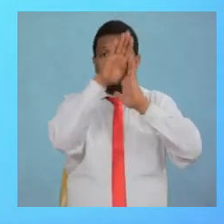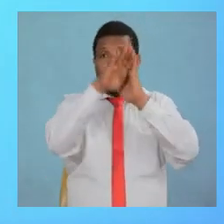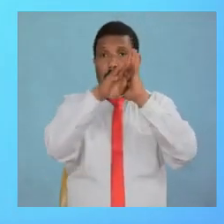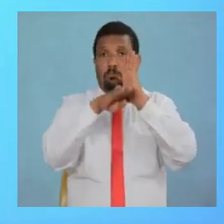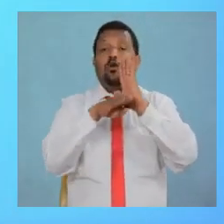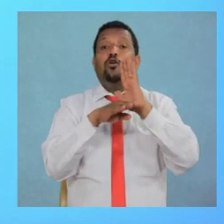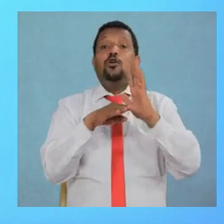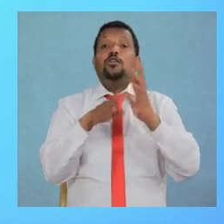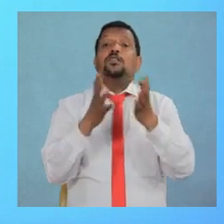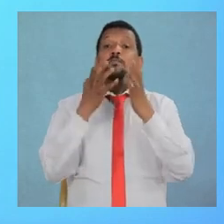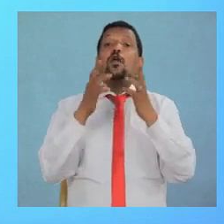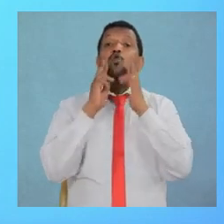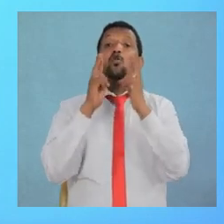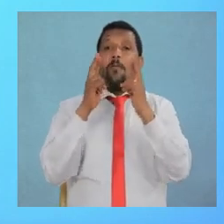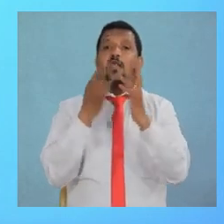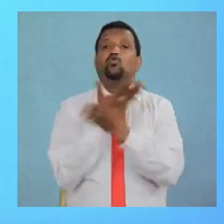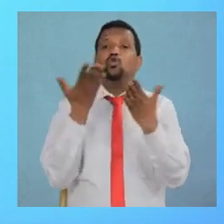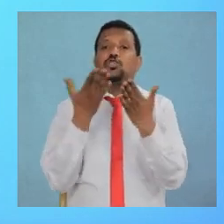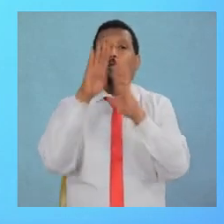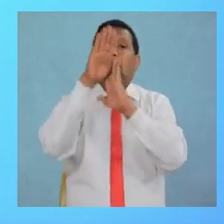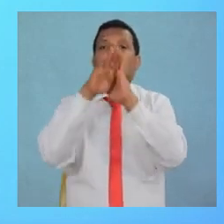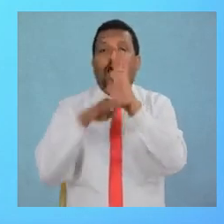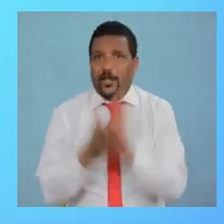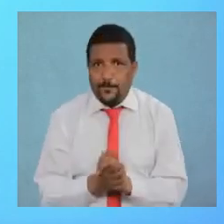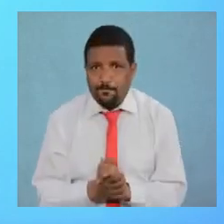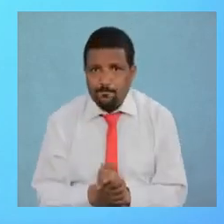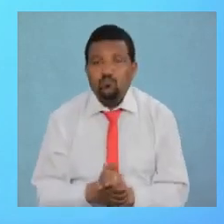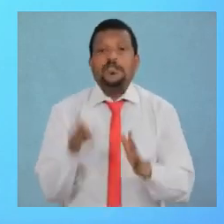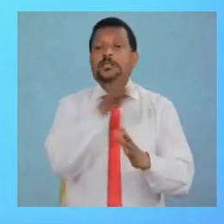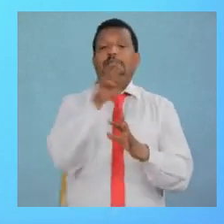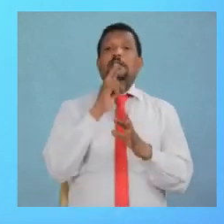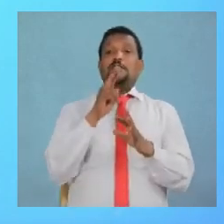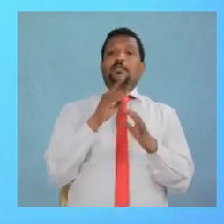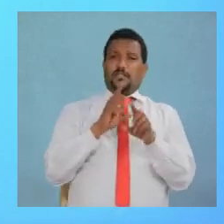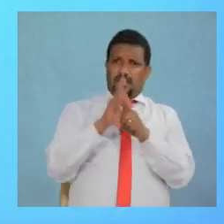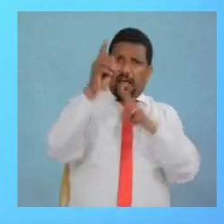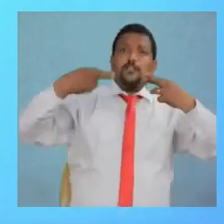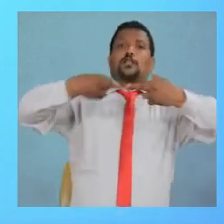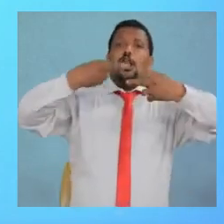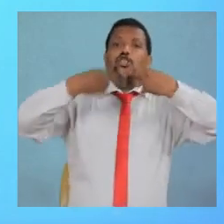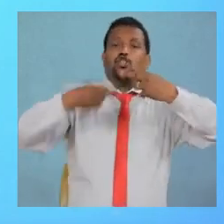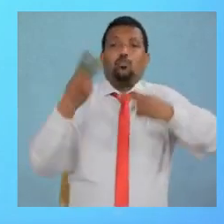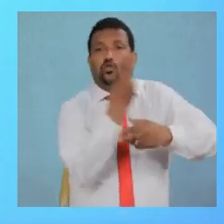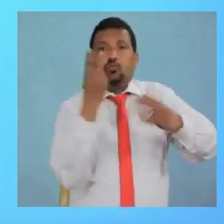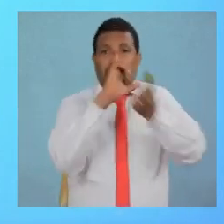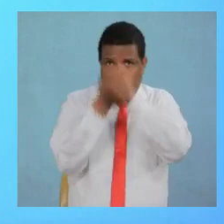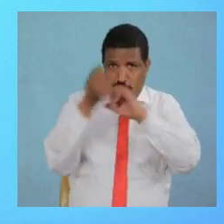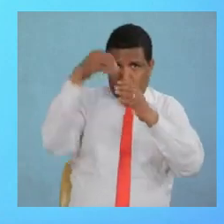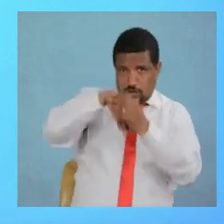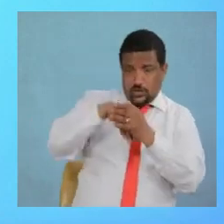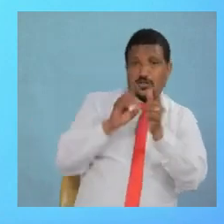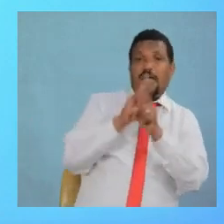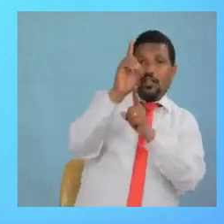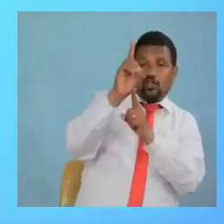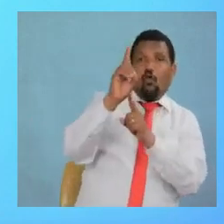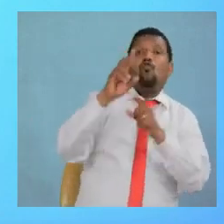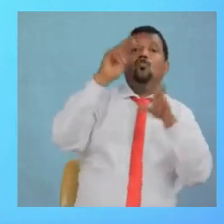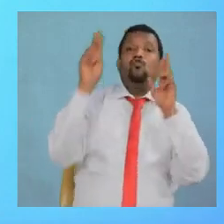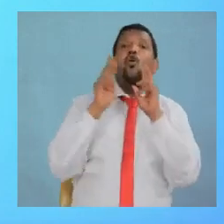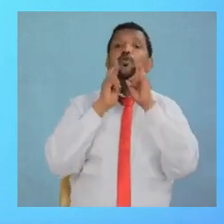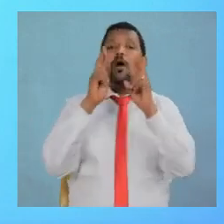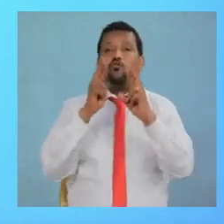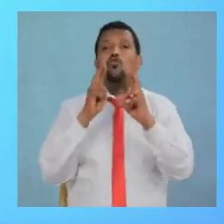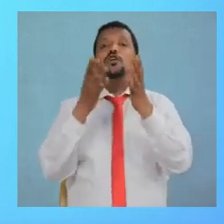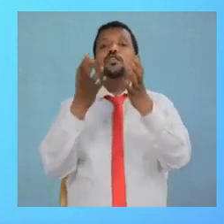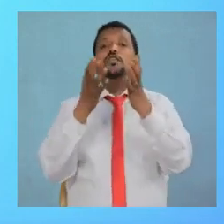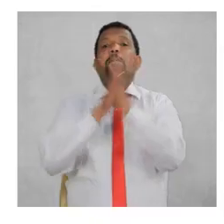for normal goods will decline. So there is a direct relationship between the changes in the direction of normal goods and the demand